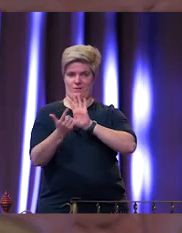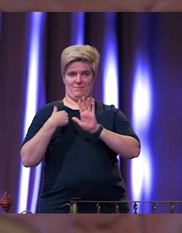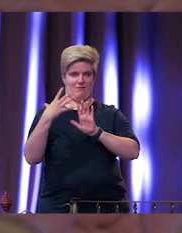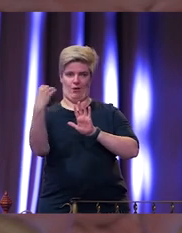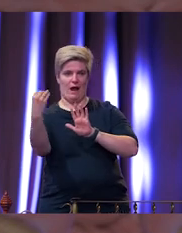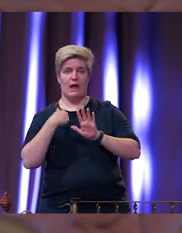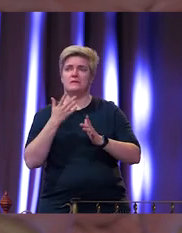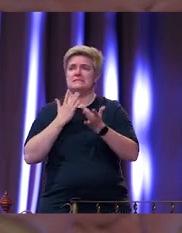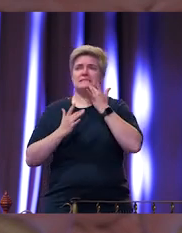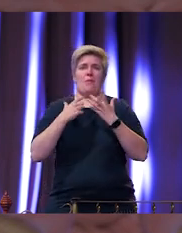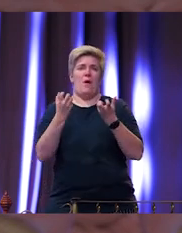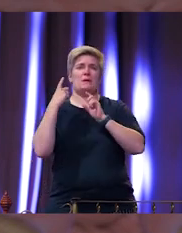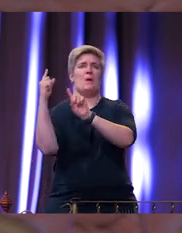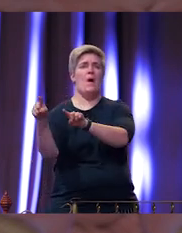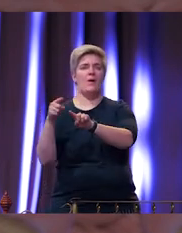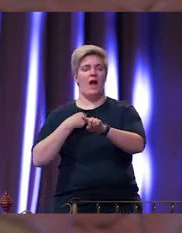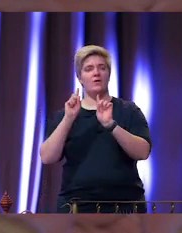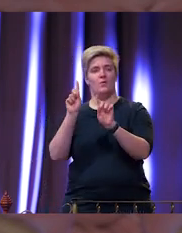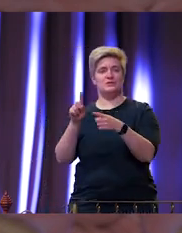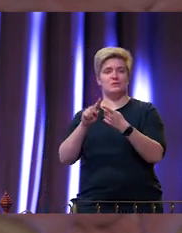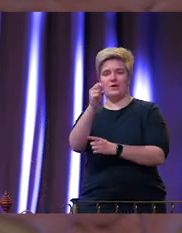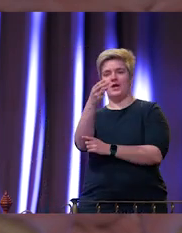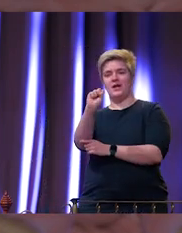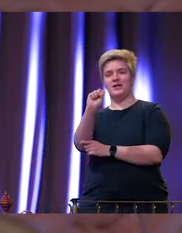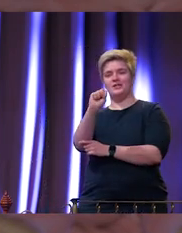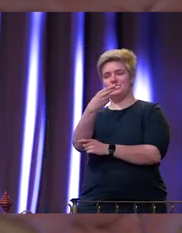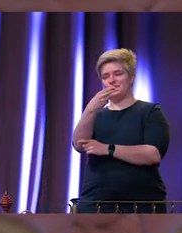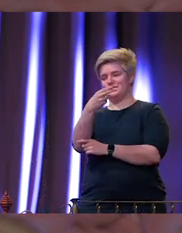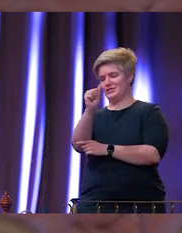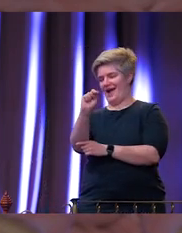to a concert, so I went to Sha-na-na at Old Chicago.